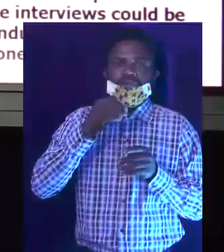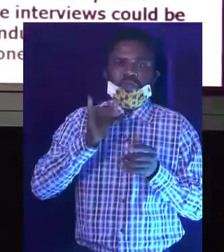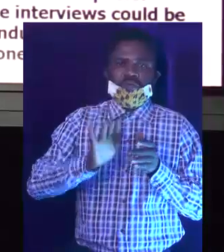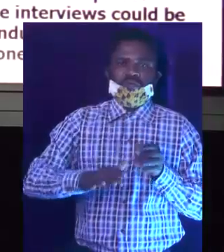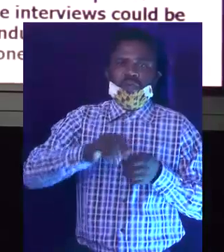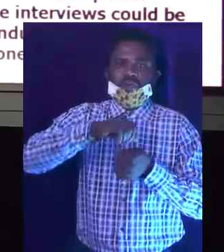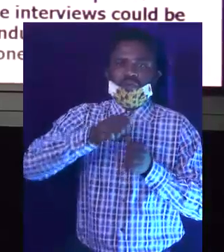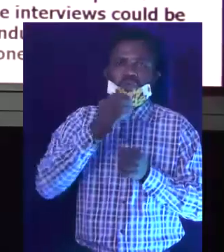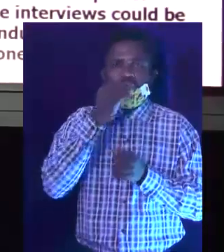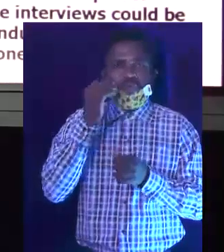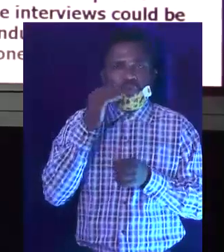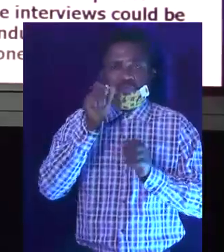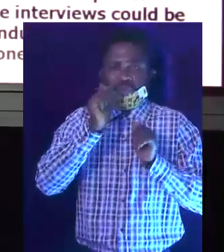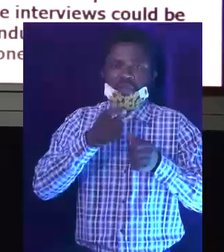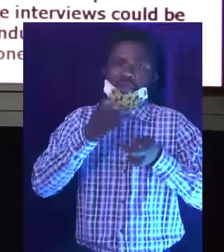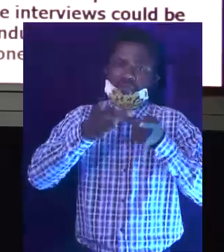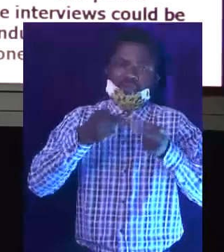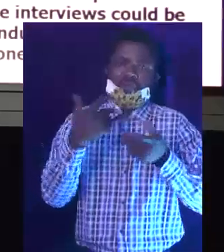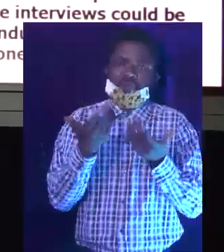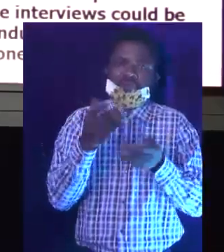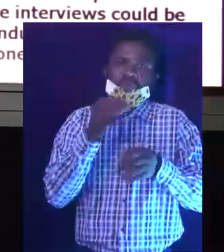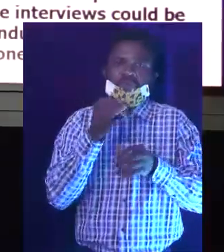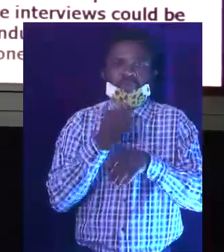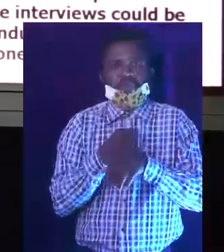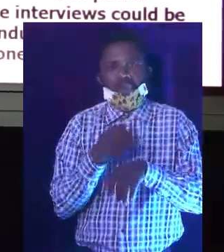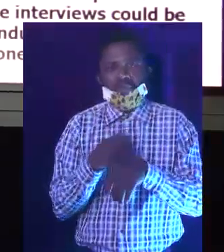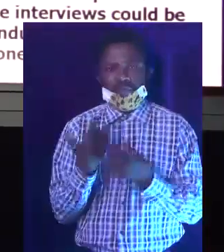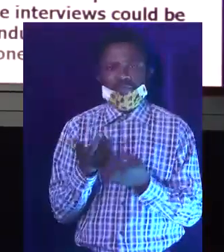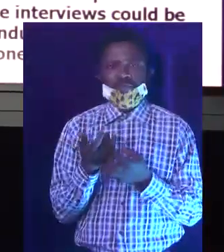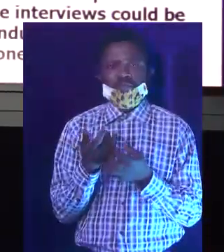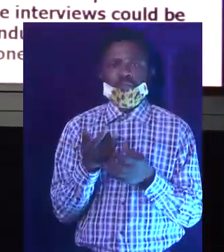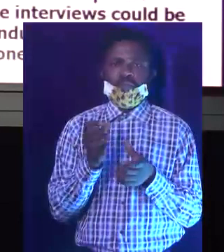home, maybe the person grew up in Ibadan. You can decide to visit Ibadan.